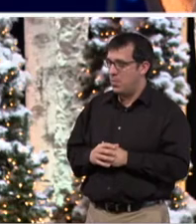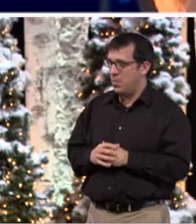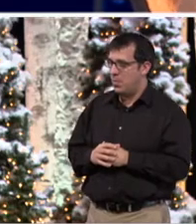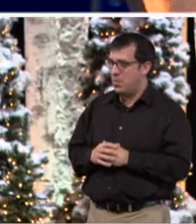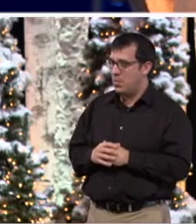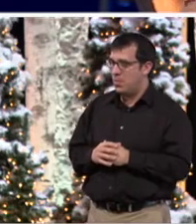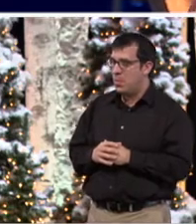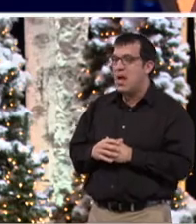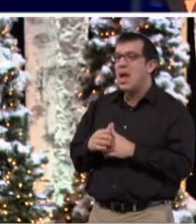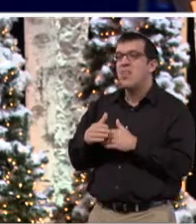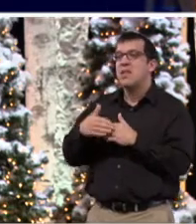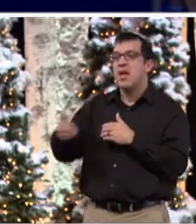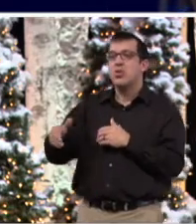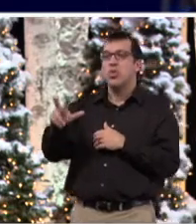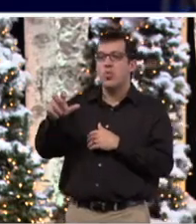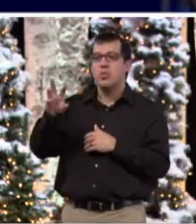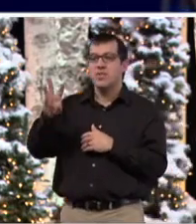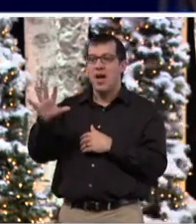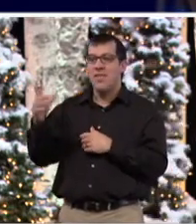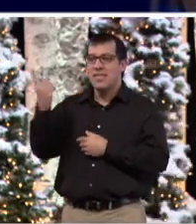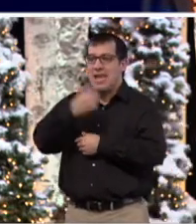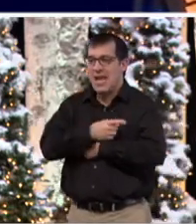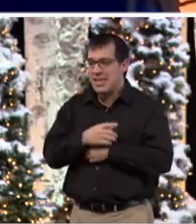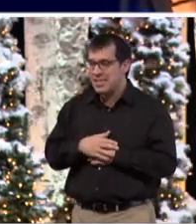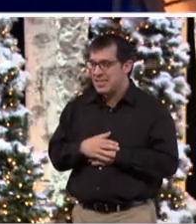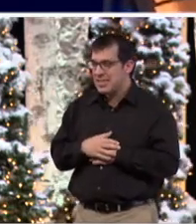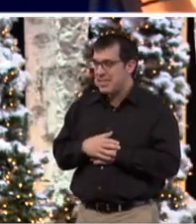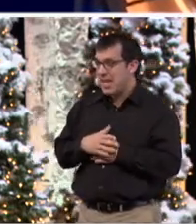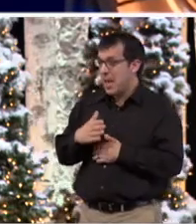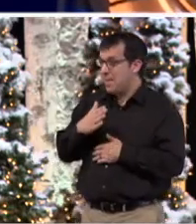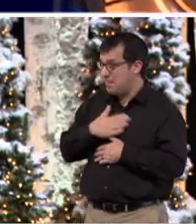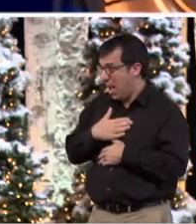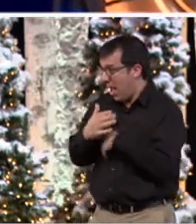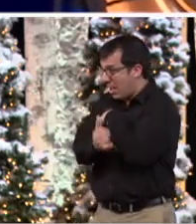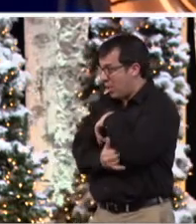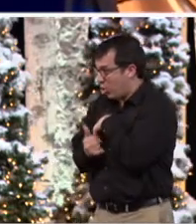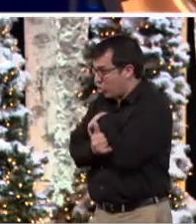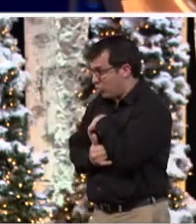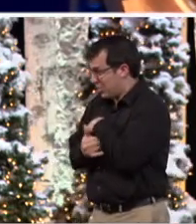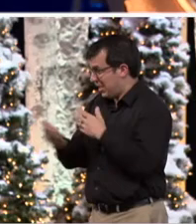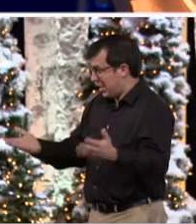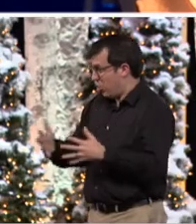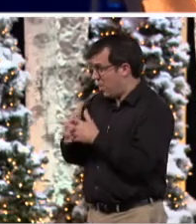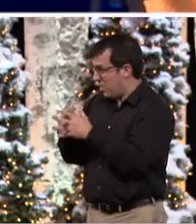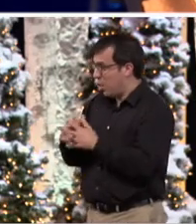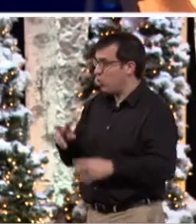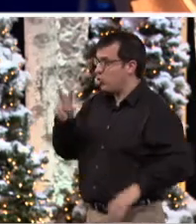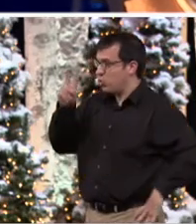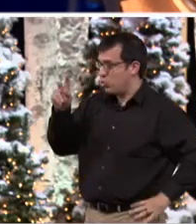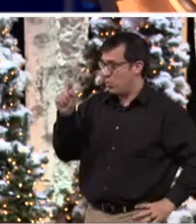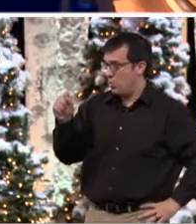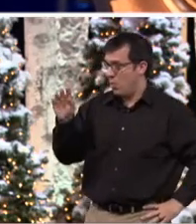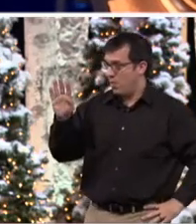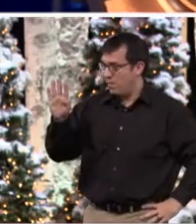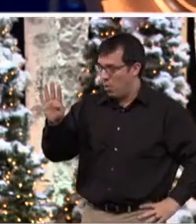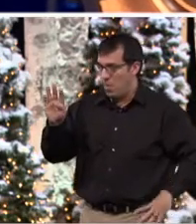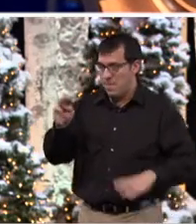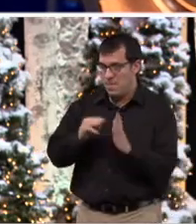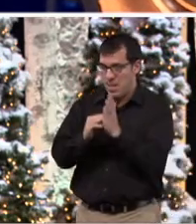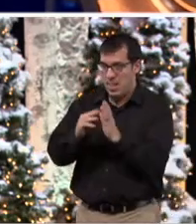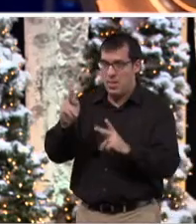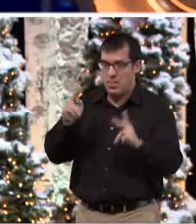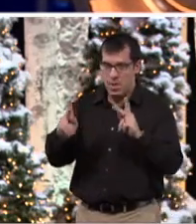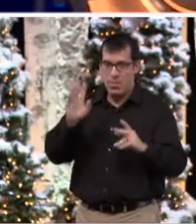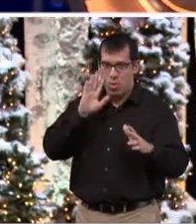In the next 365 days in my country, America, 2.4 million people will